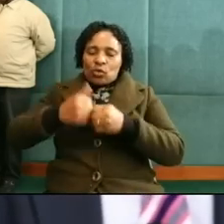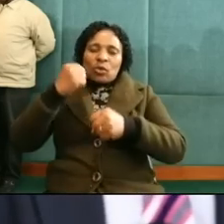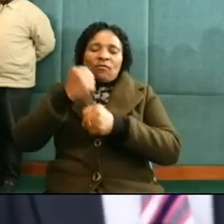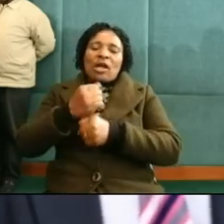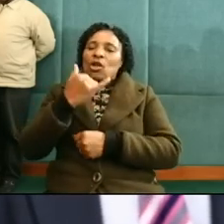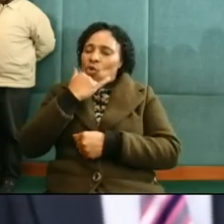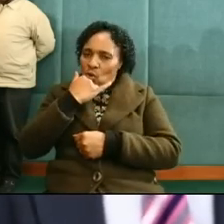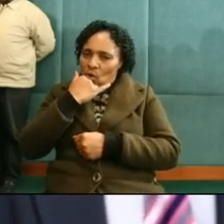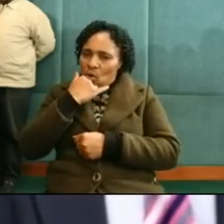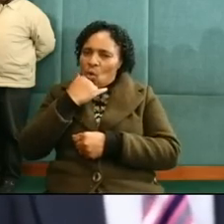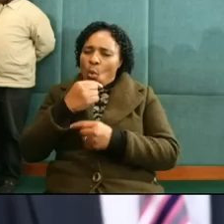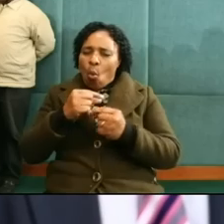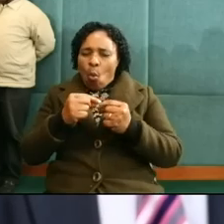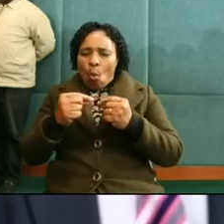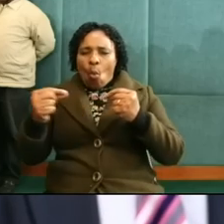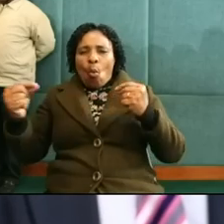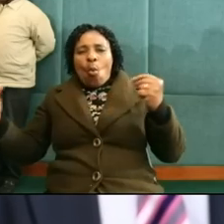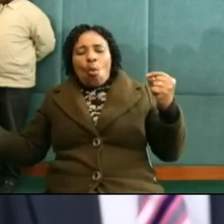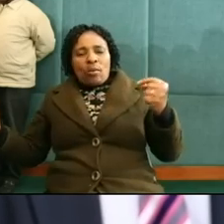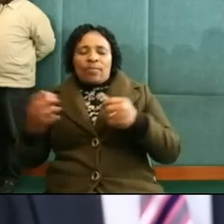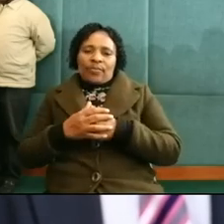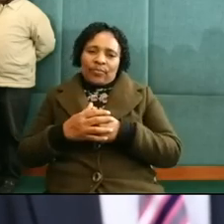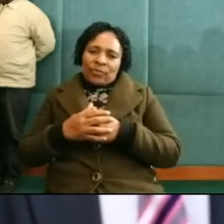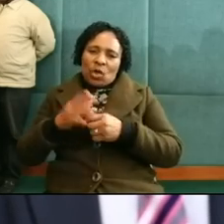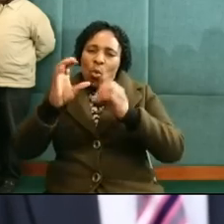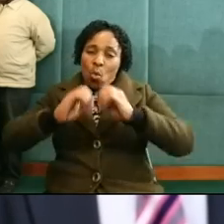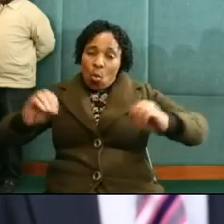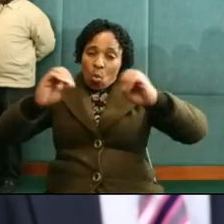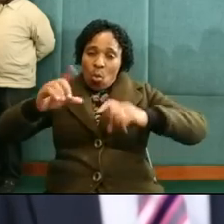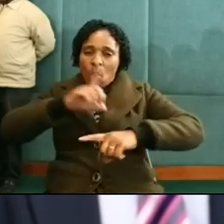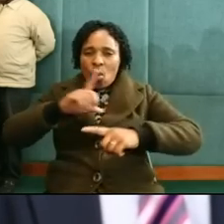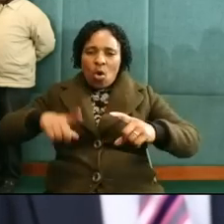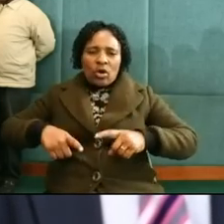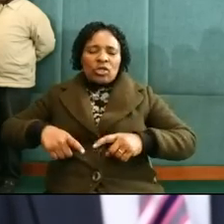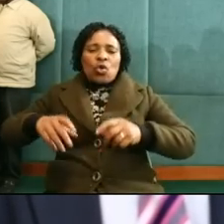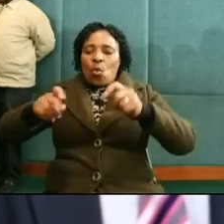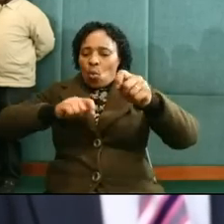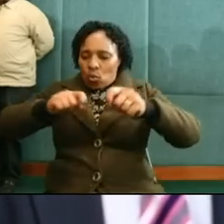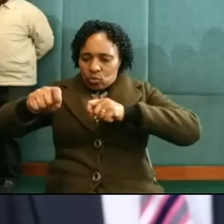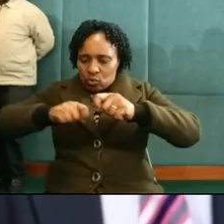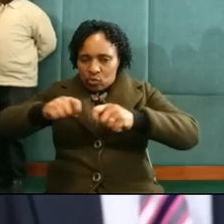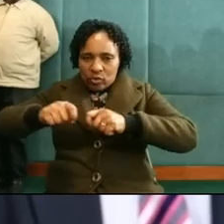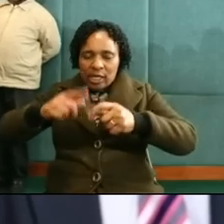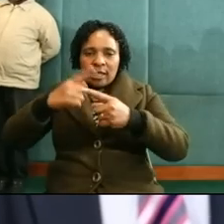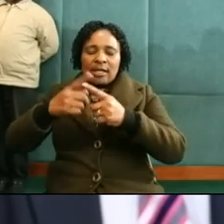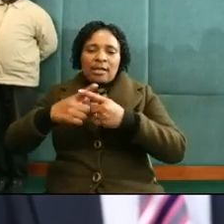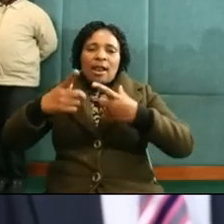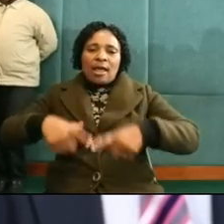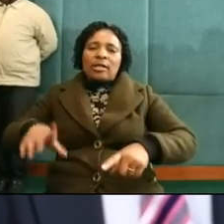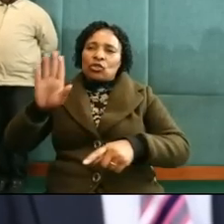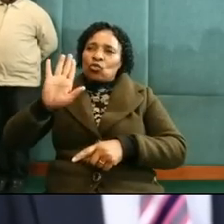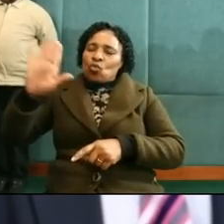wrong all along. Oh Lord, take residence and let your